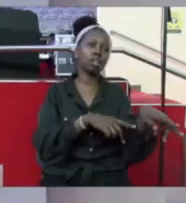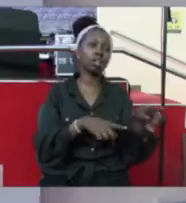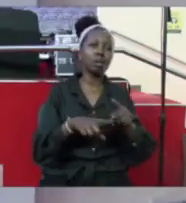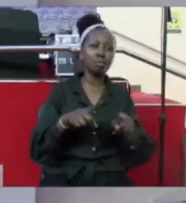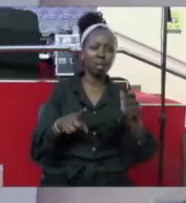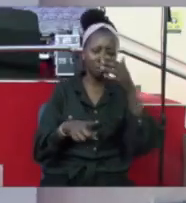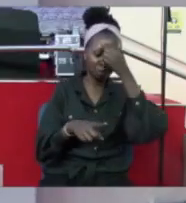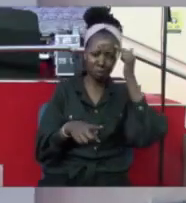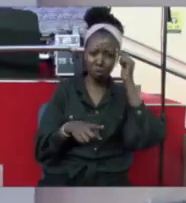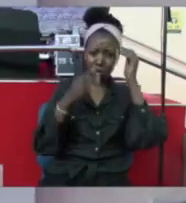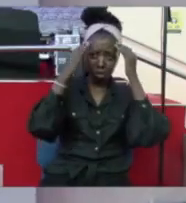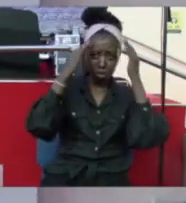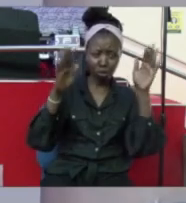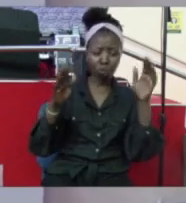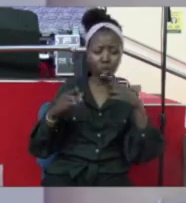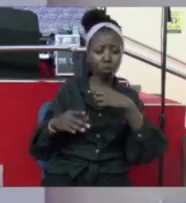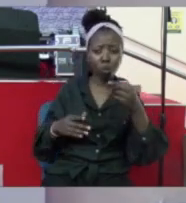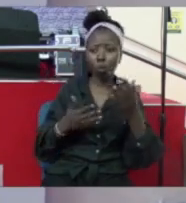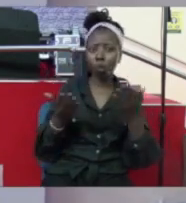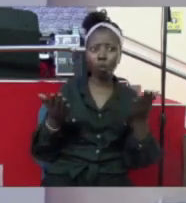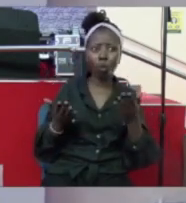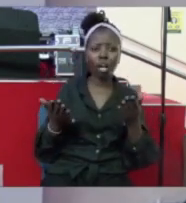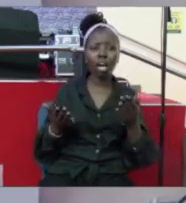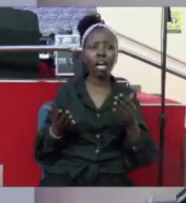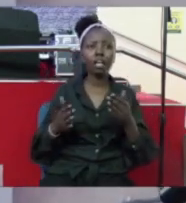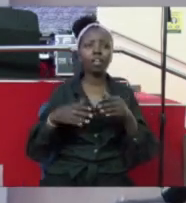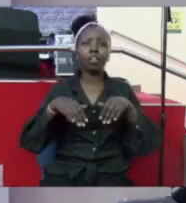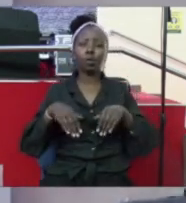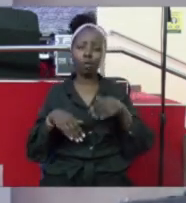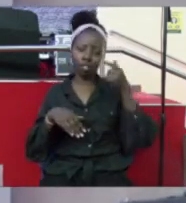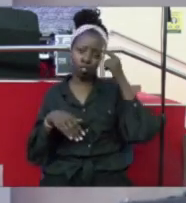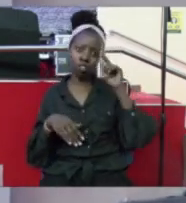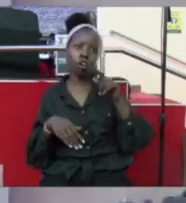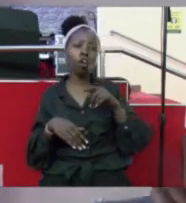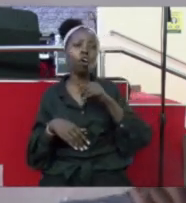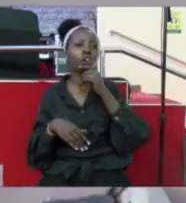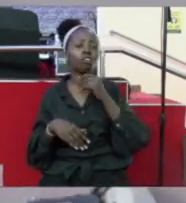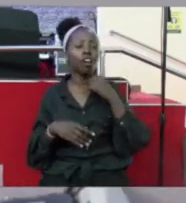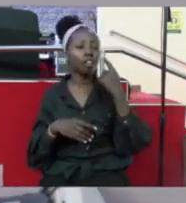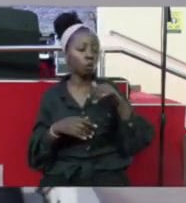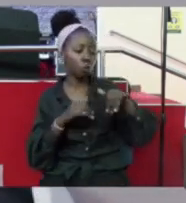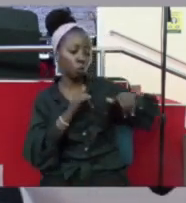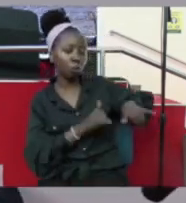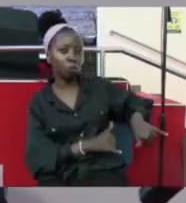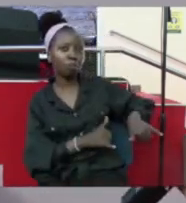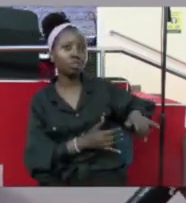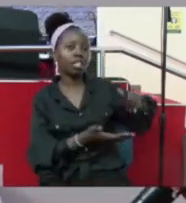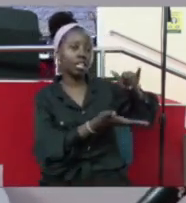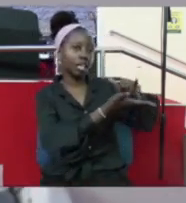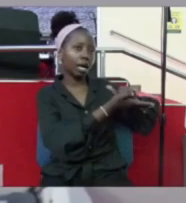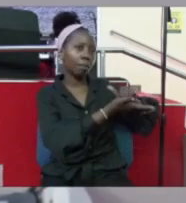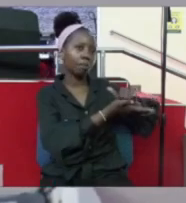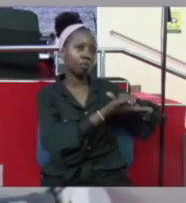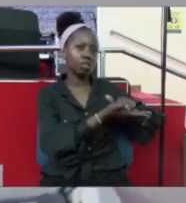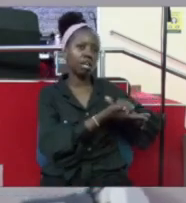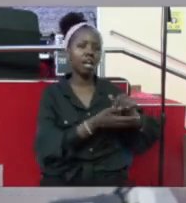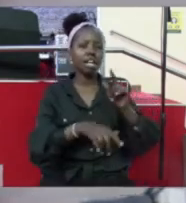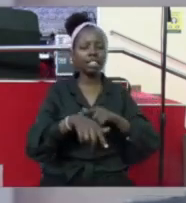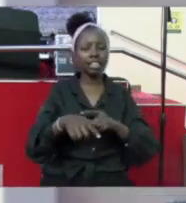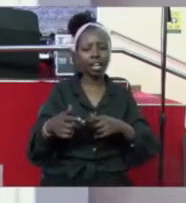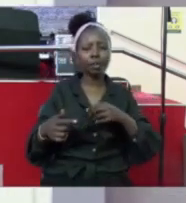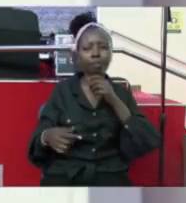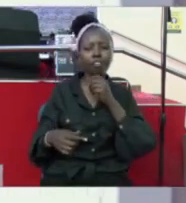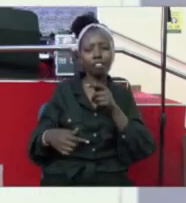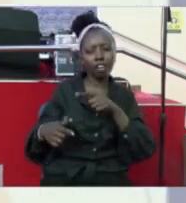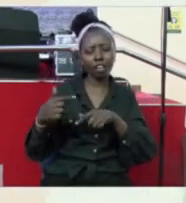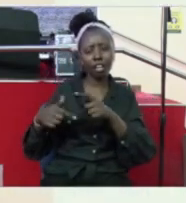not know where to go, so they stopped to wait for the father. Lakini hawakujua waende wapi hivyo wakasimama wangoje baba. And as the father was coming, na baba